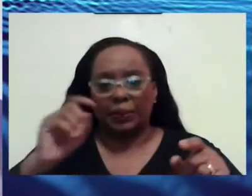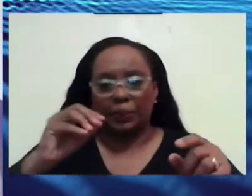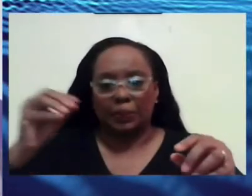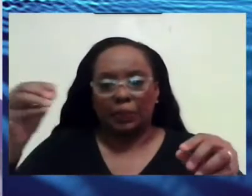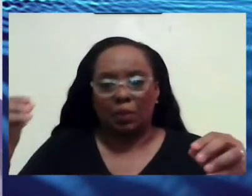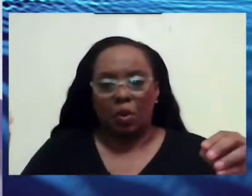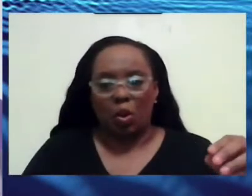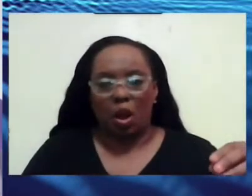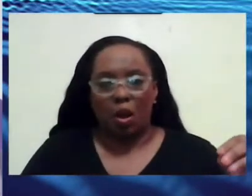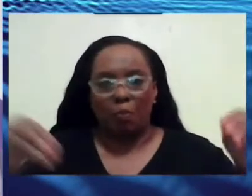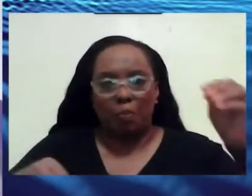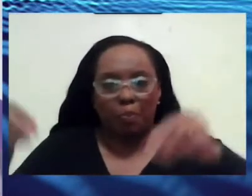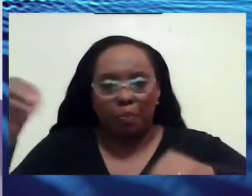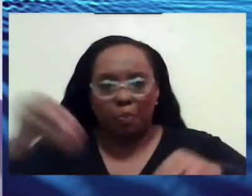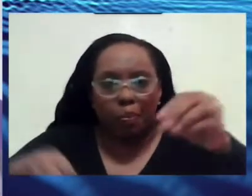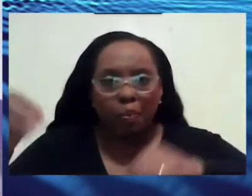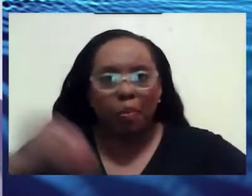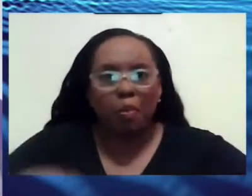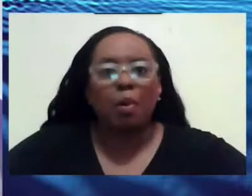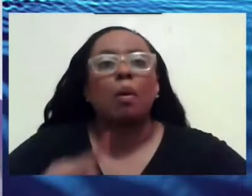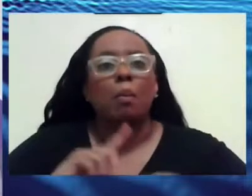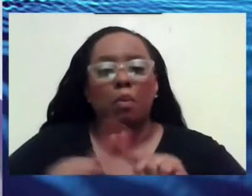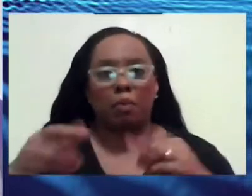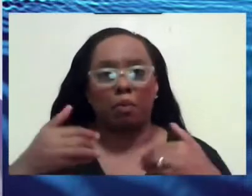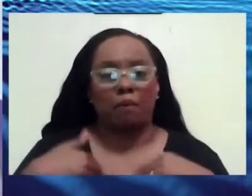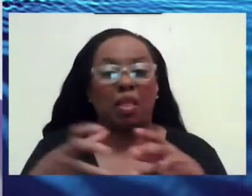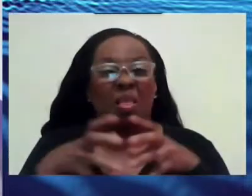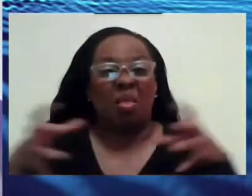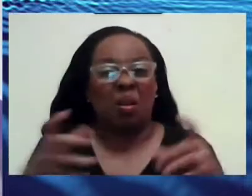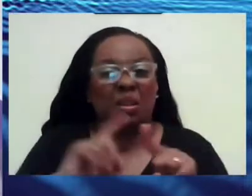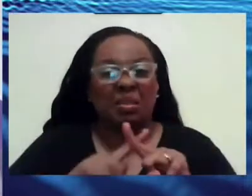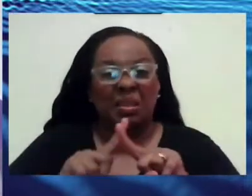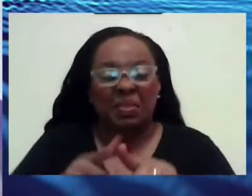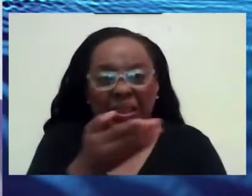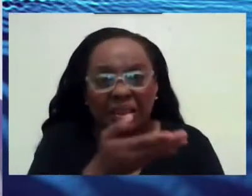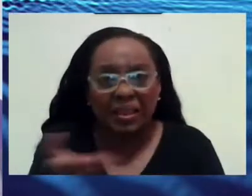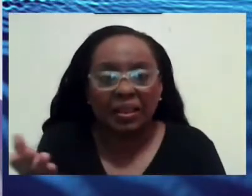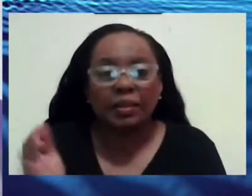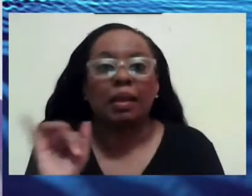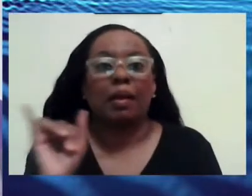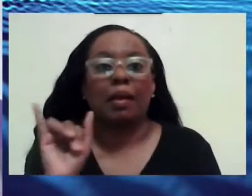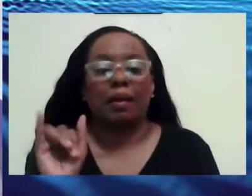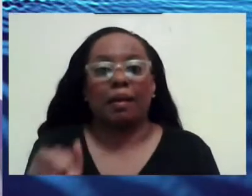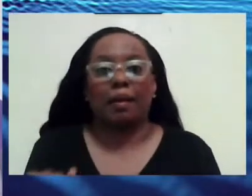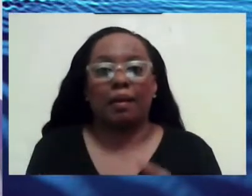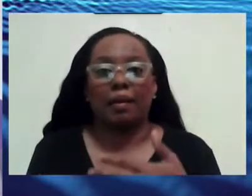sub-regional warehouse, we have deployed a quantity of items, including